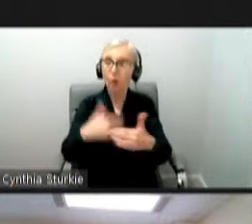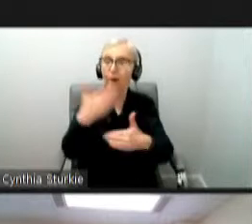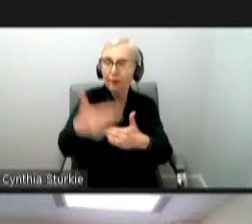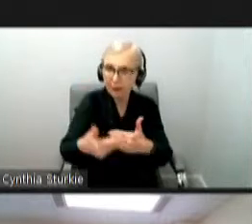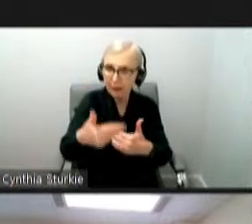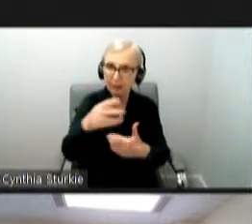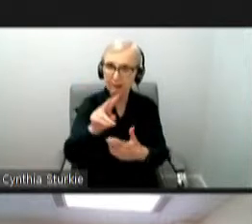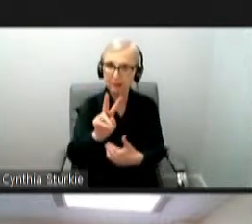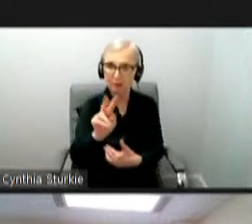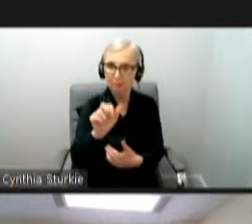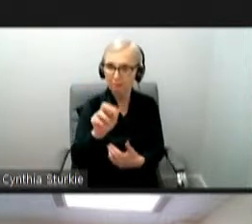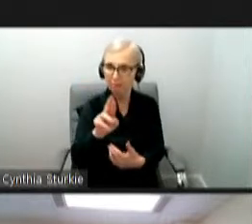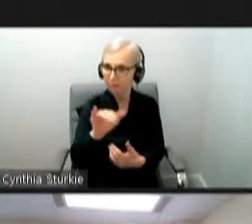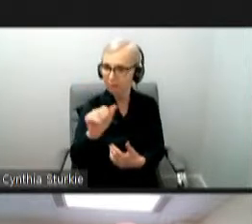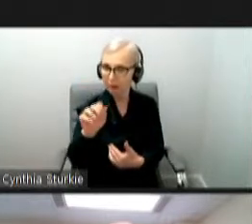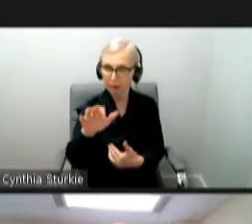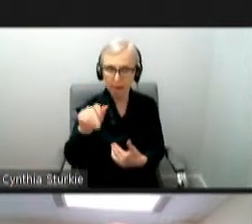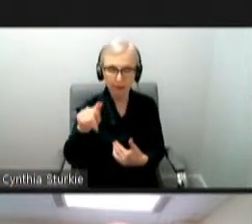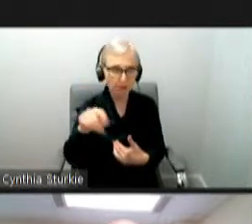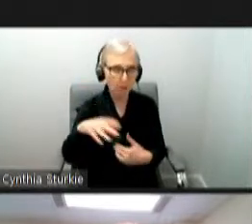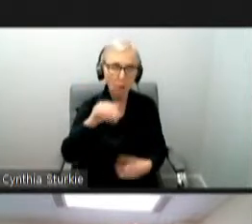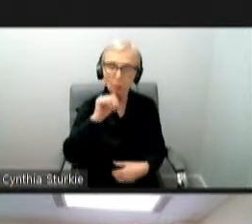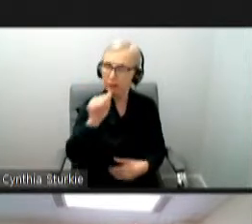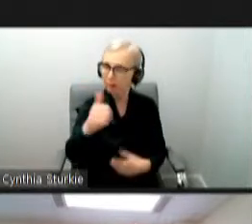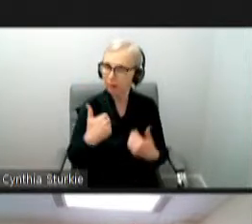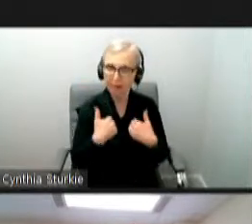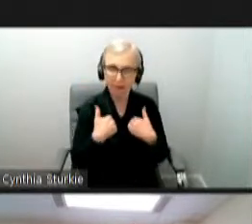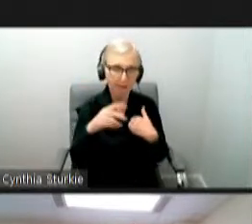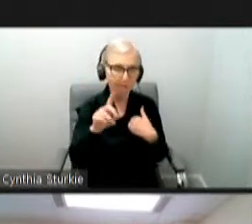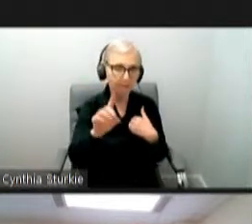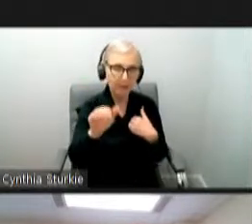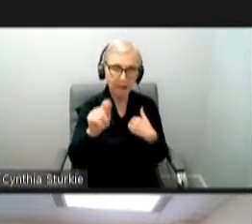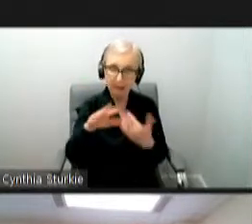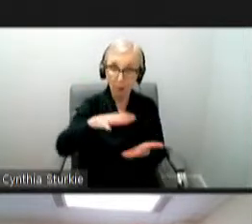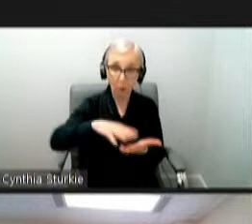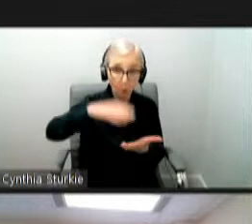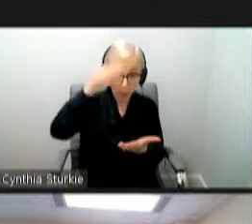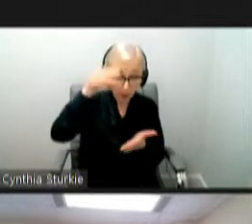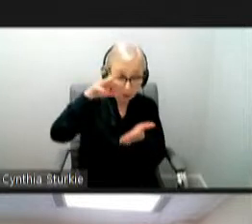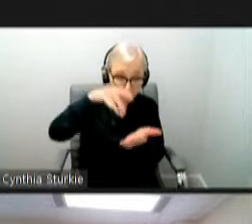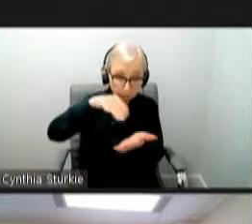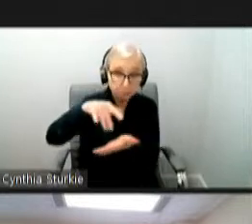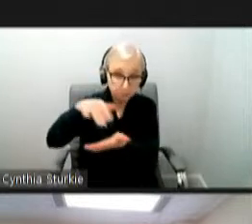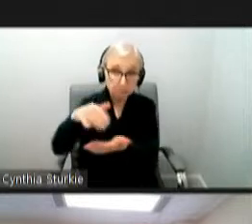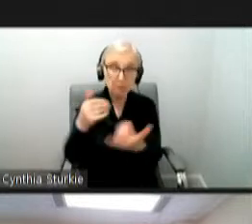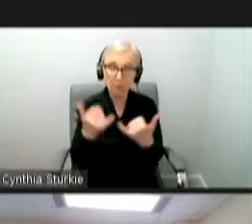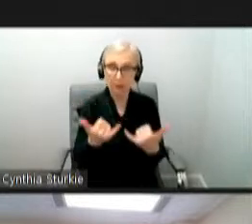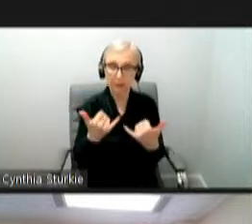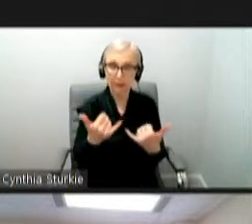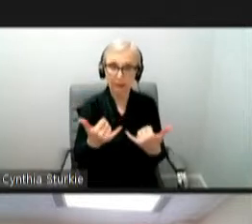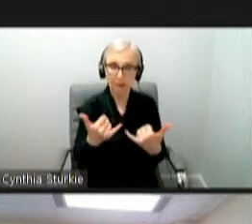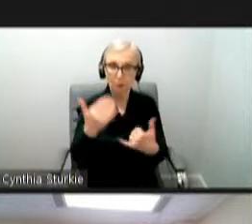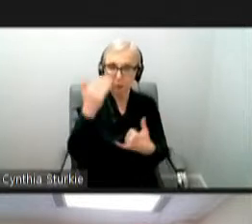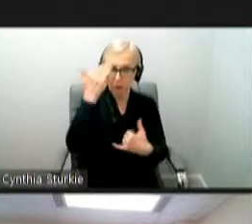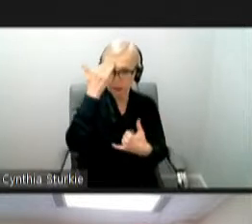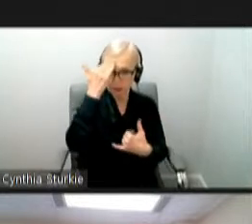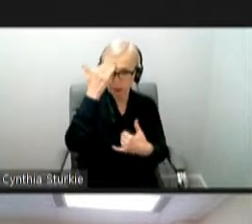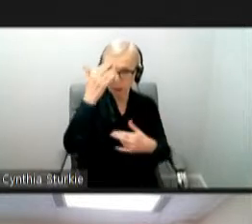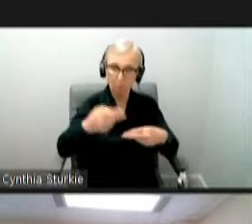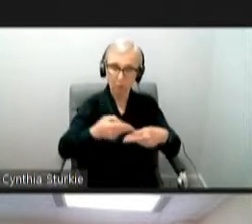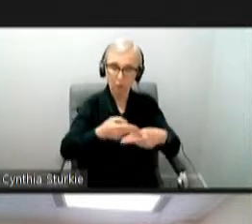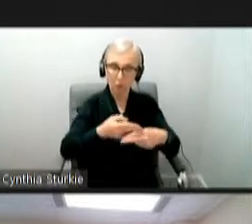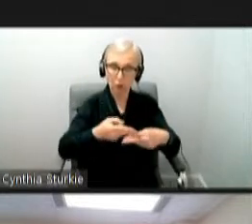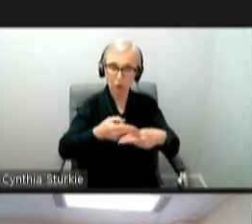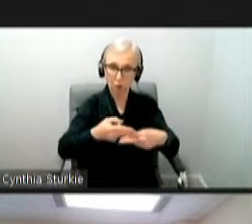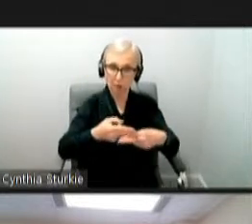that comes along might be. And so that's obviously something that we would like to learn much more about. We know that probably short term there